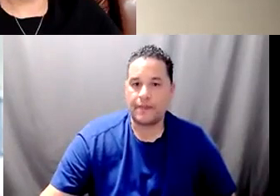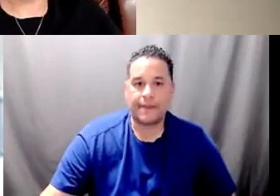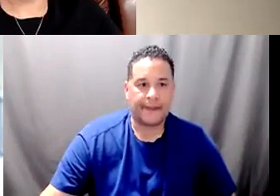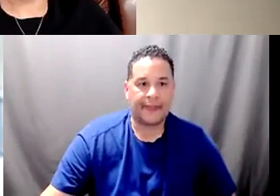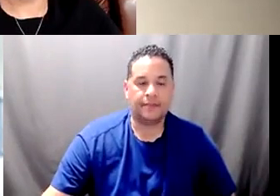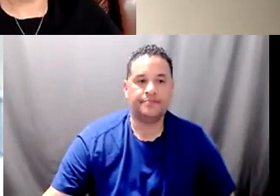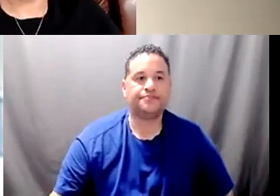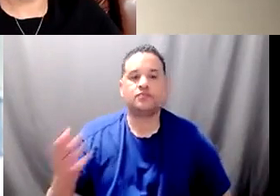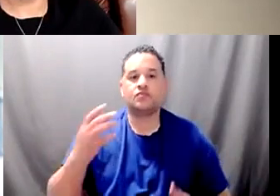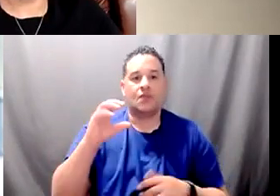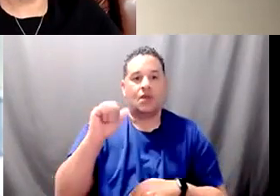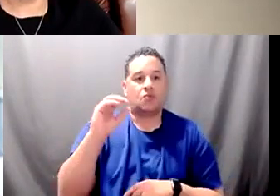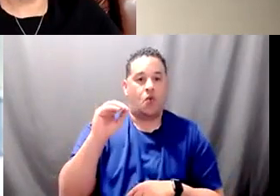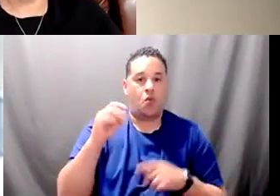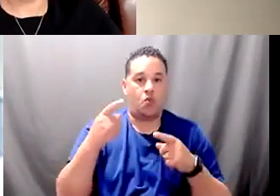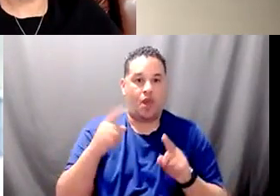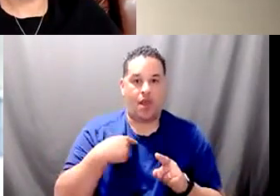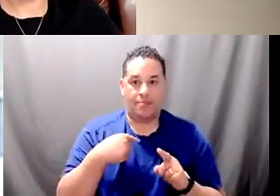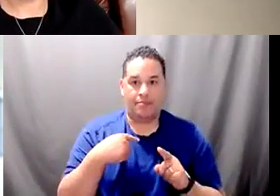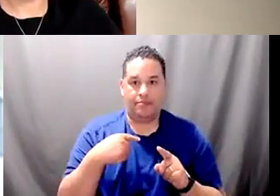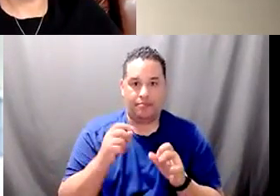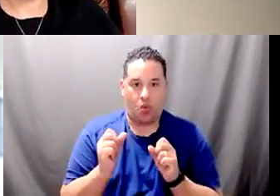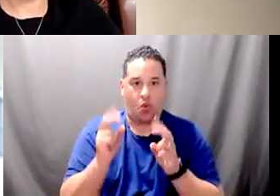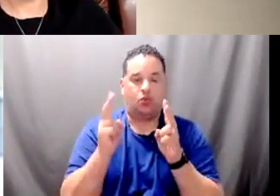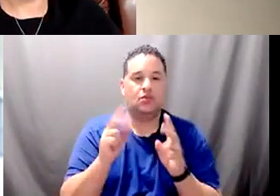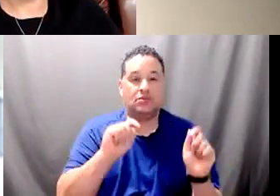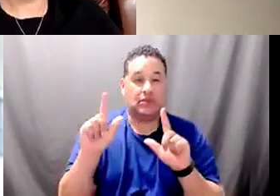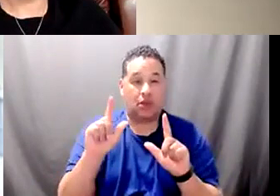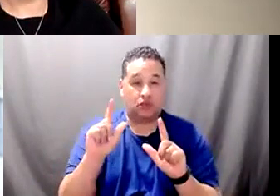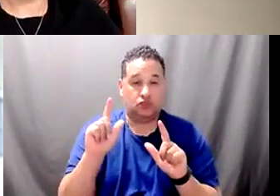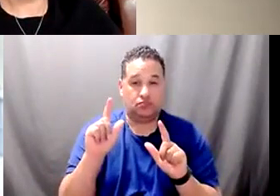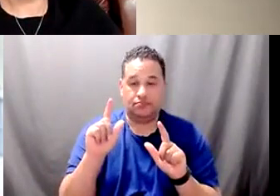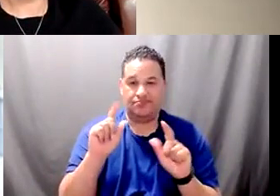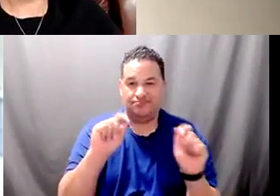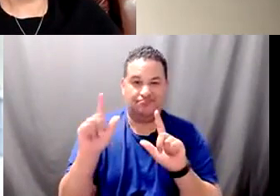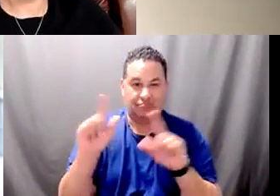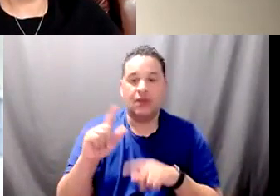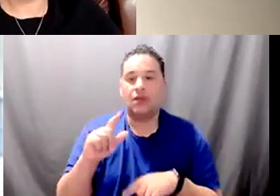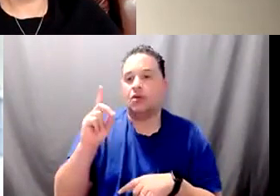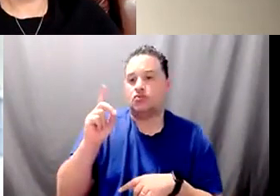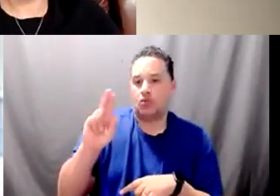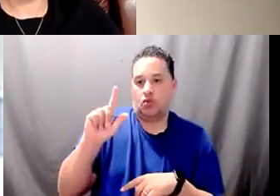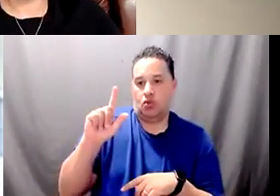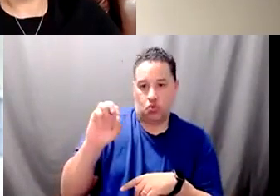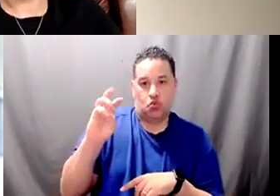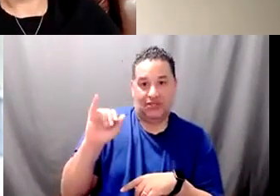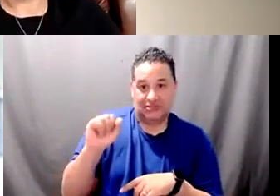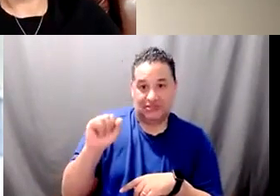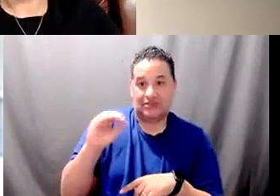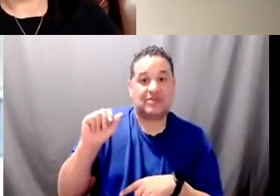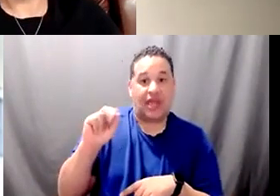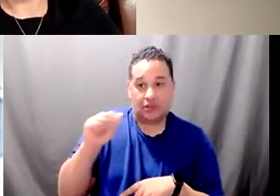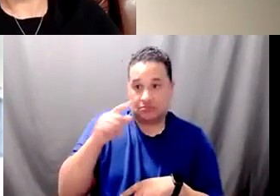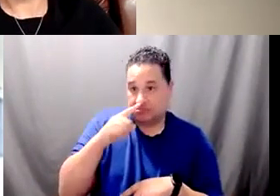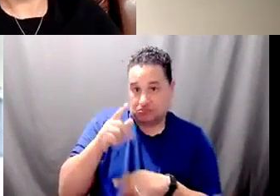So as I load the slideshow, Dr. Lewis and Dana, would you like to just share a little bit about your